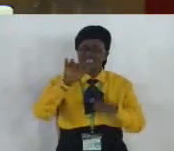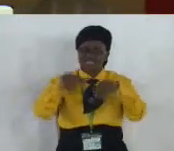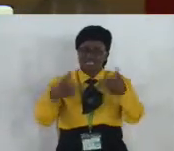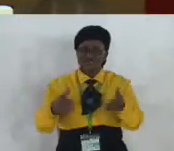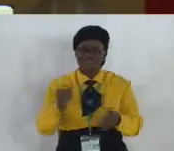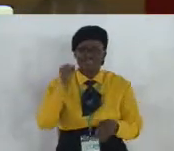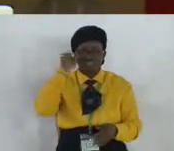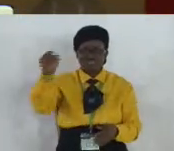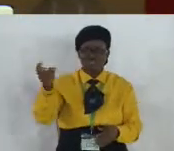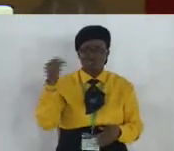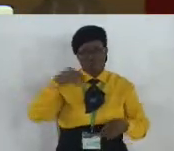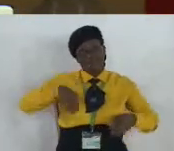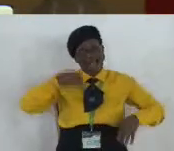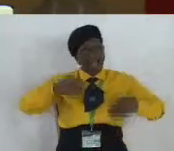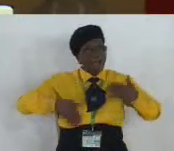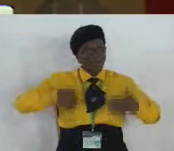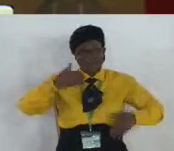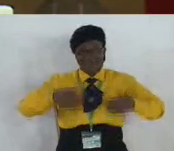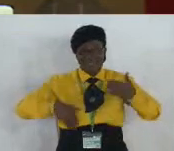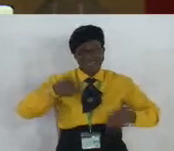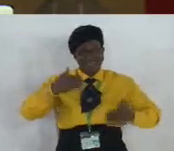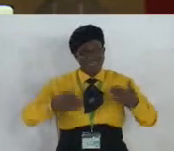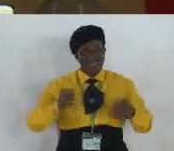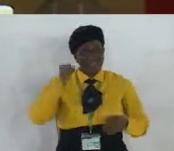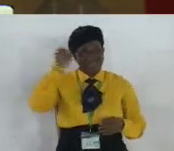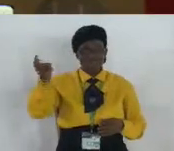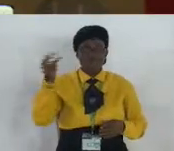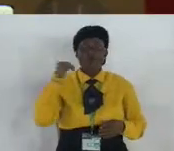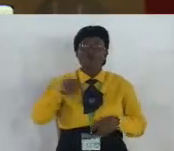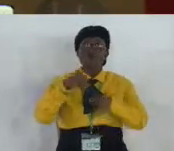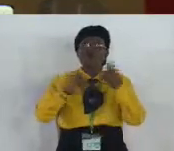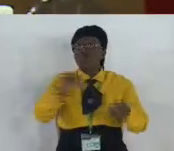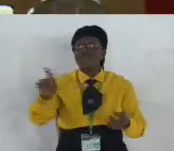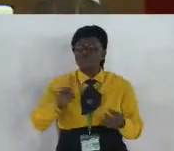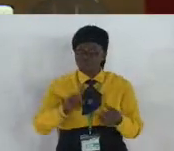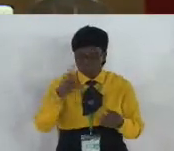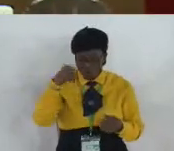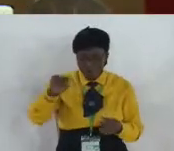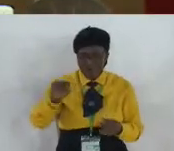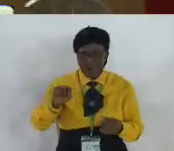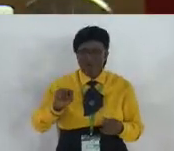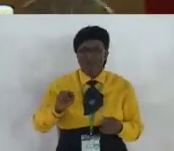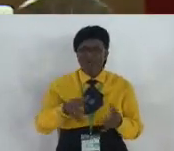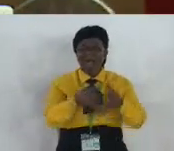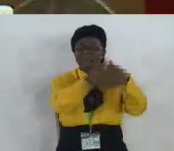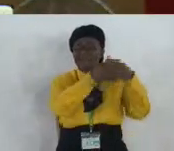She was glad because she was going for visa interview, American visa interview.